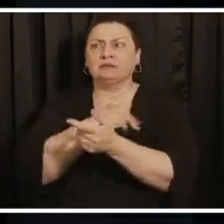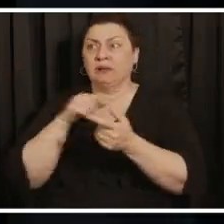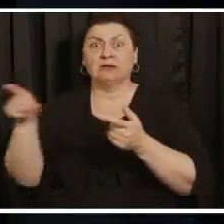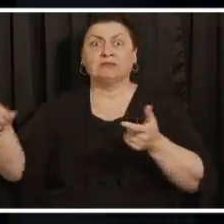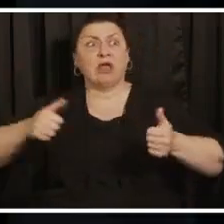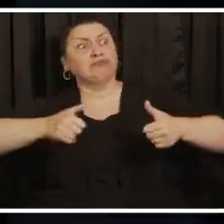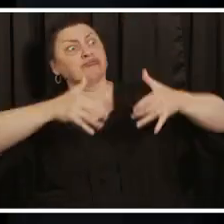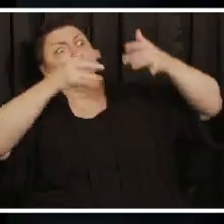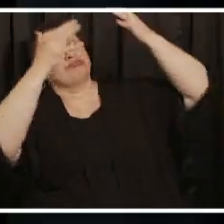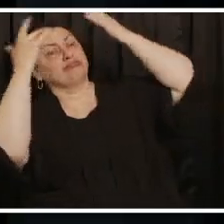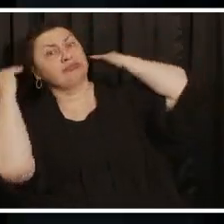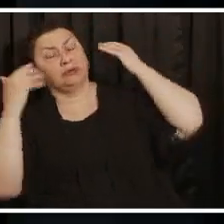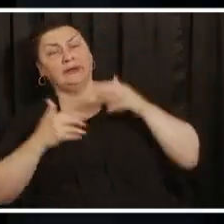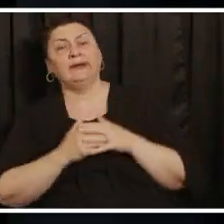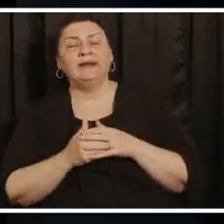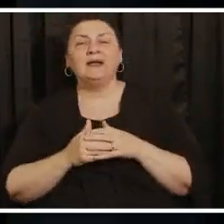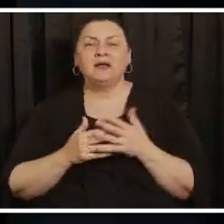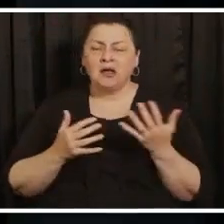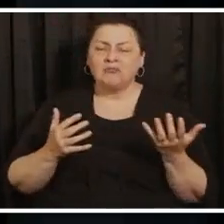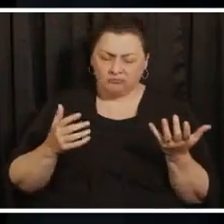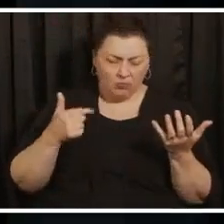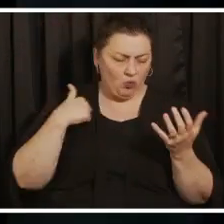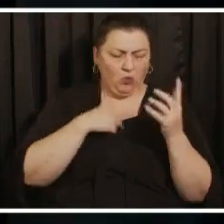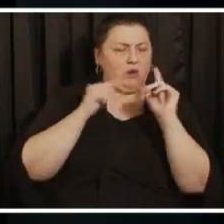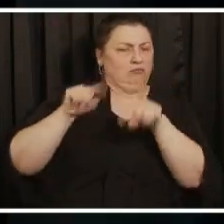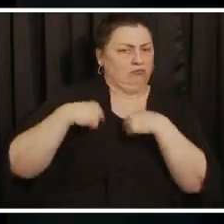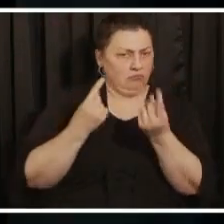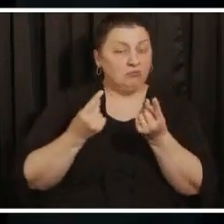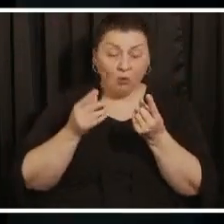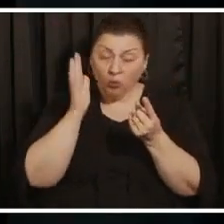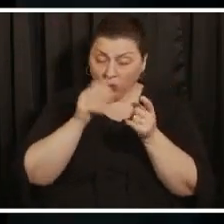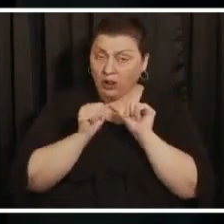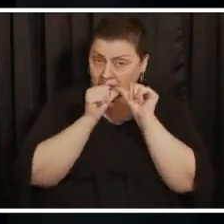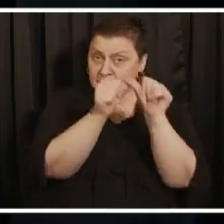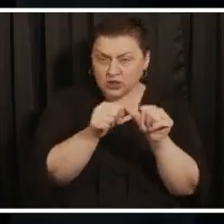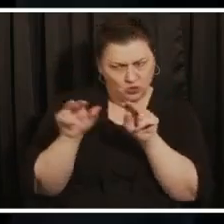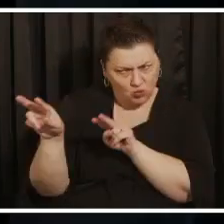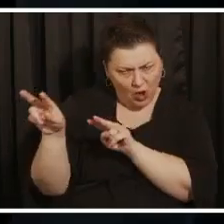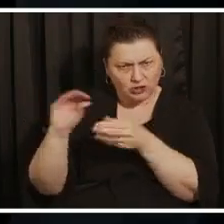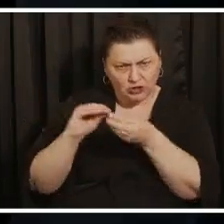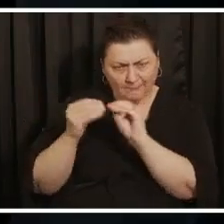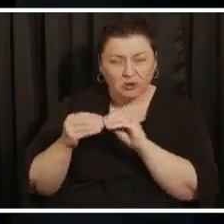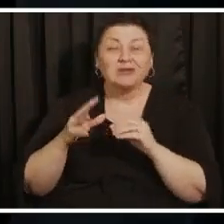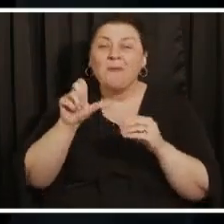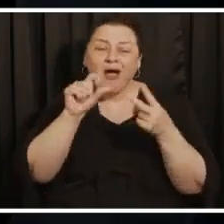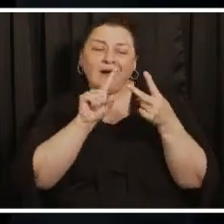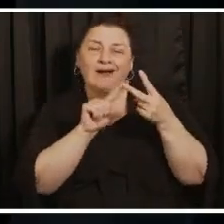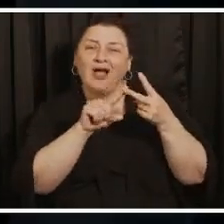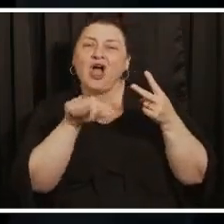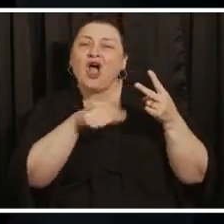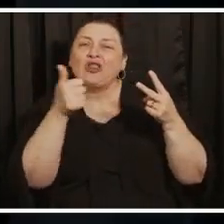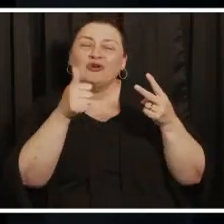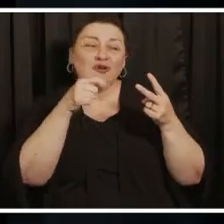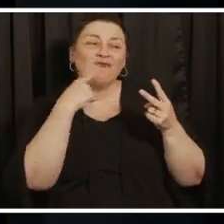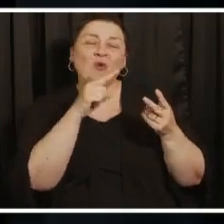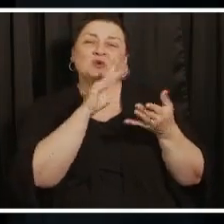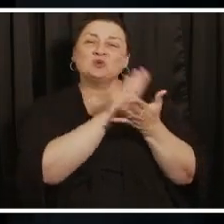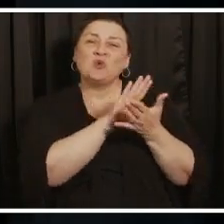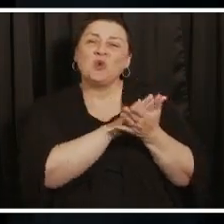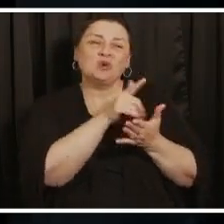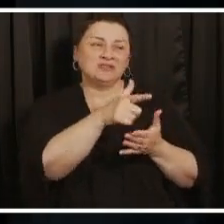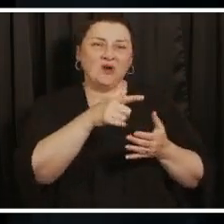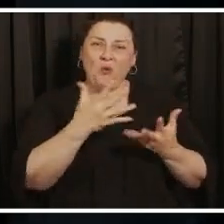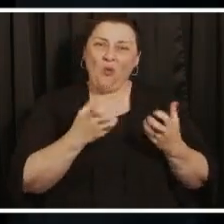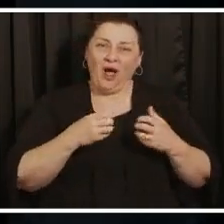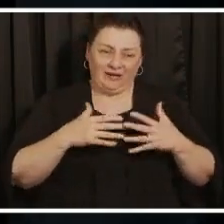have, we are, and we will. The other metric for schools is in-person education. If we